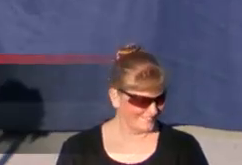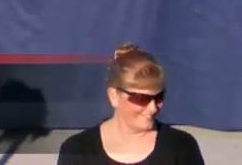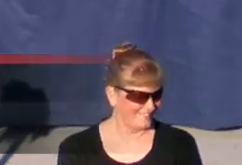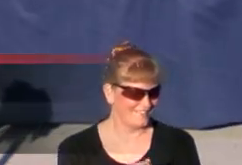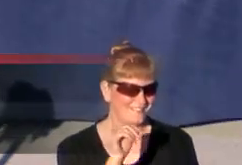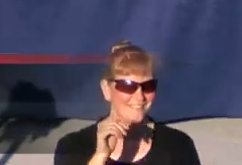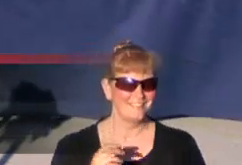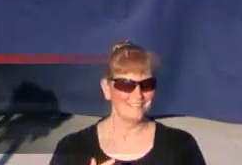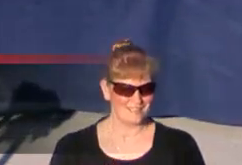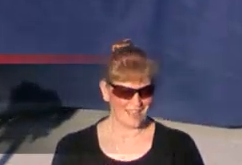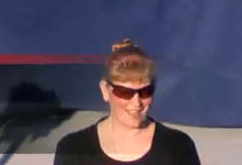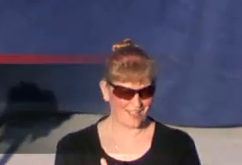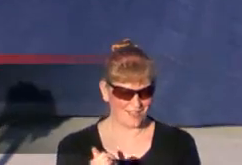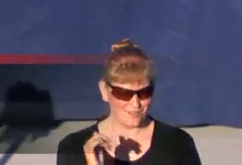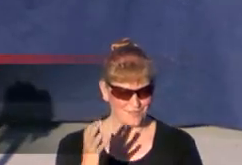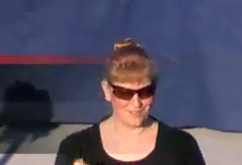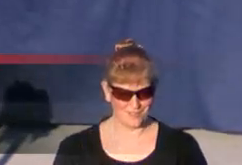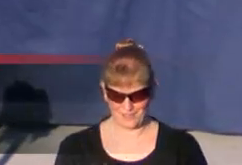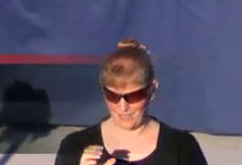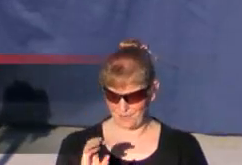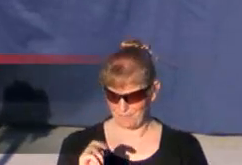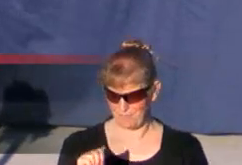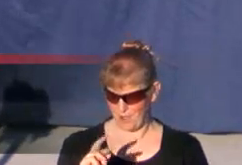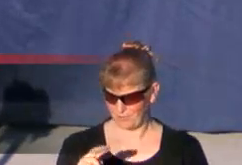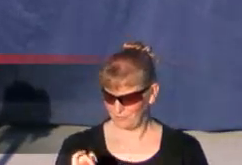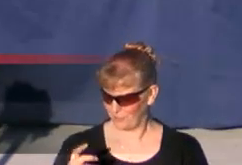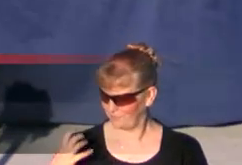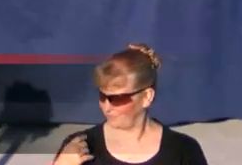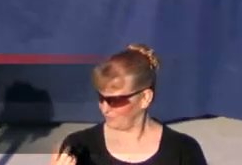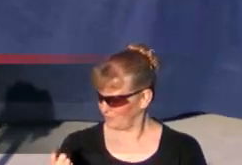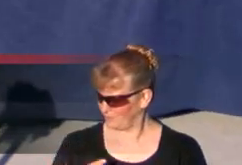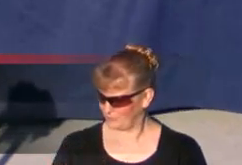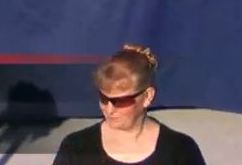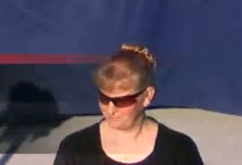Now we would like the marshals to come forward.